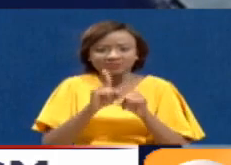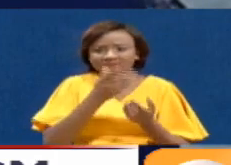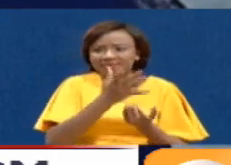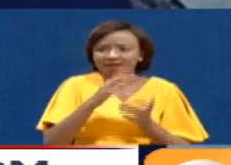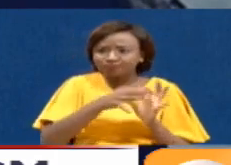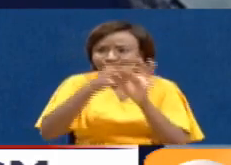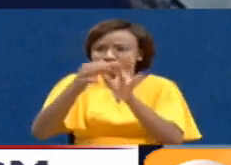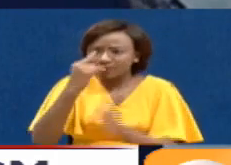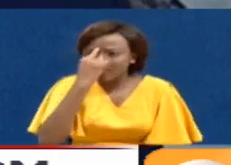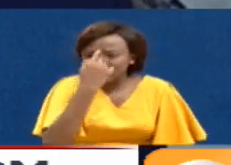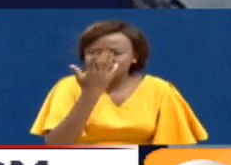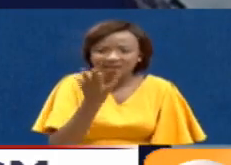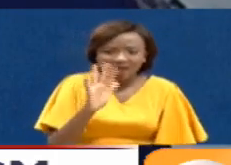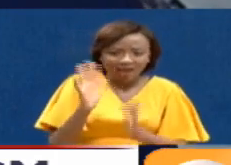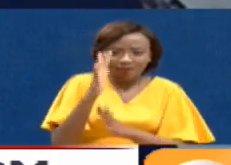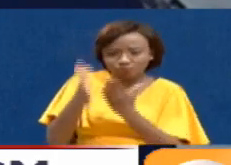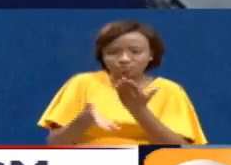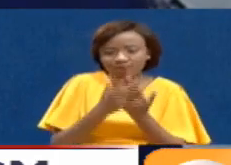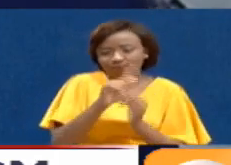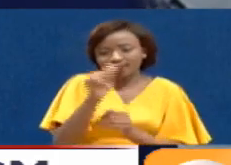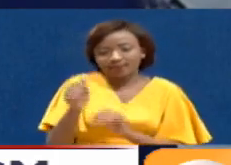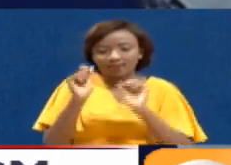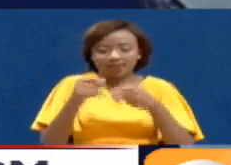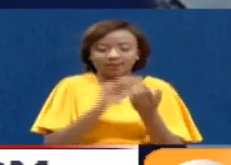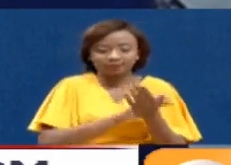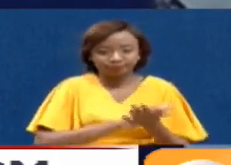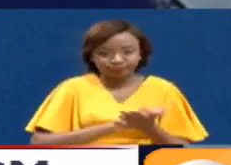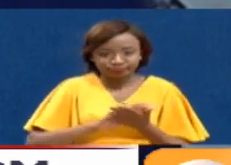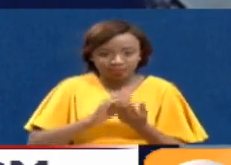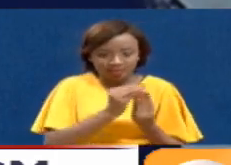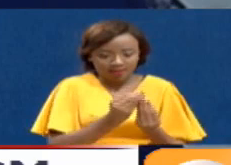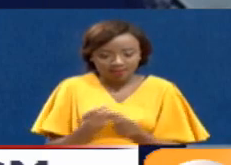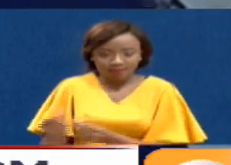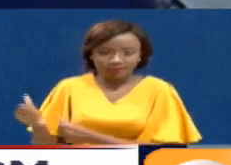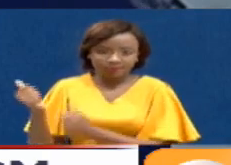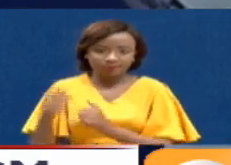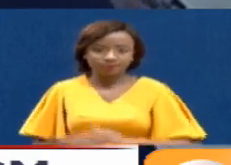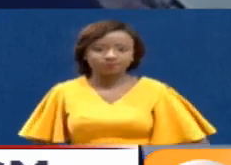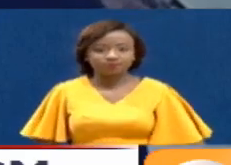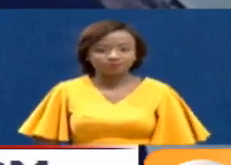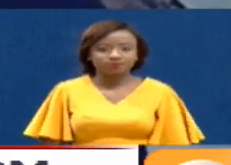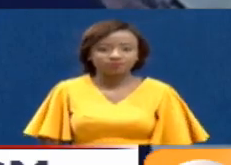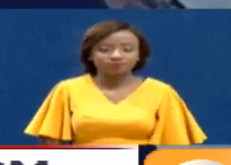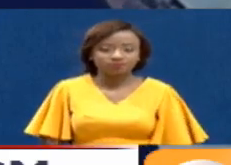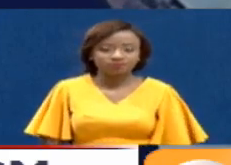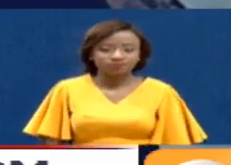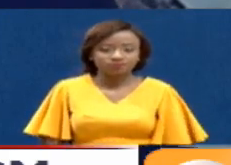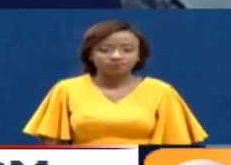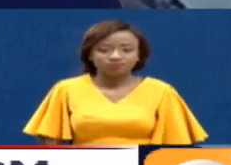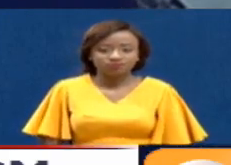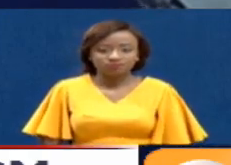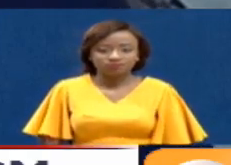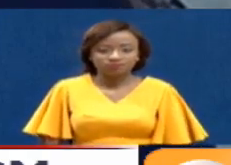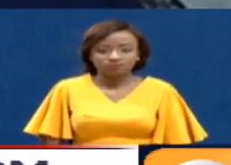main engine of recovery, because of the available greenfield surpluses more than anywhere in the West. We have to